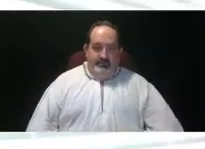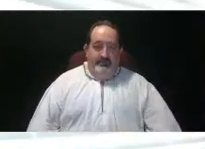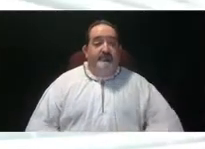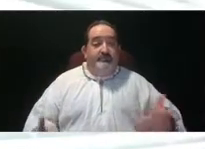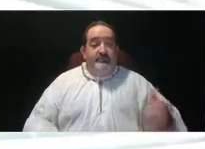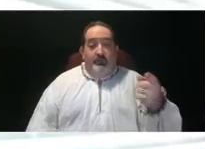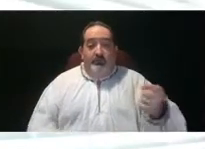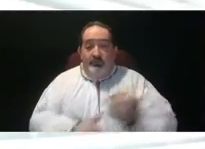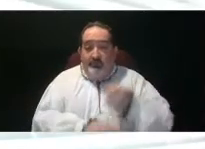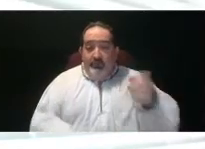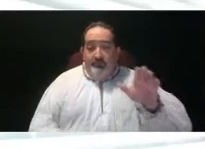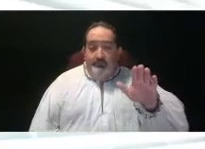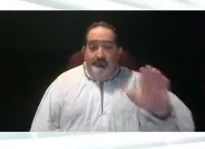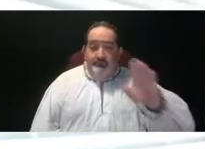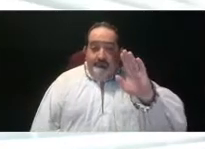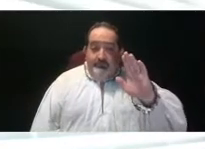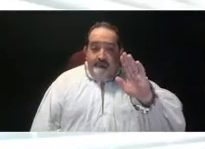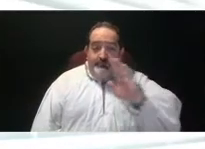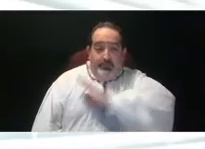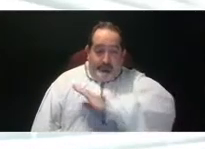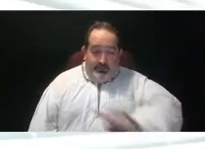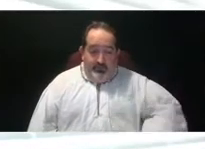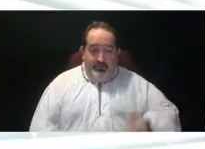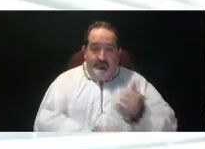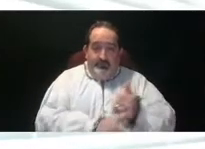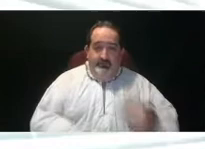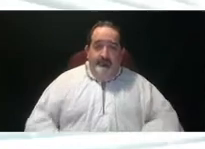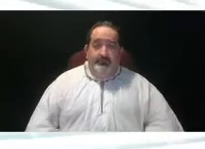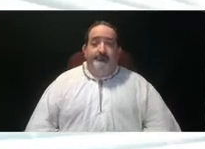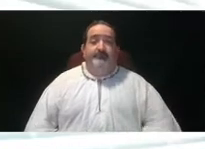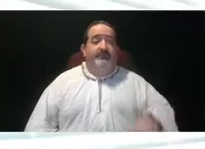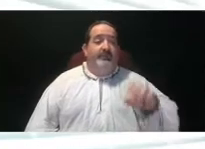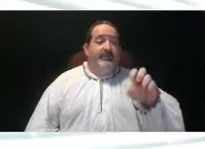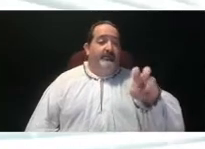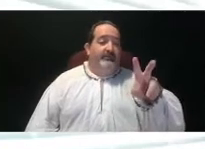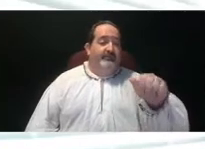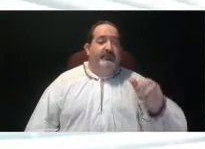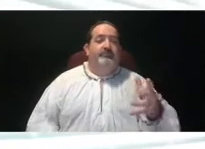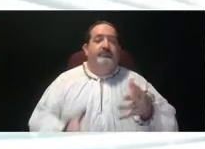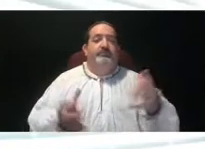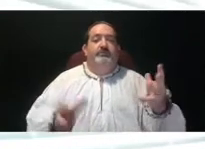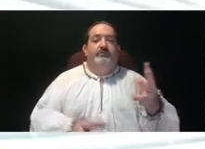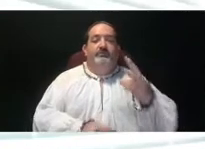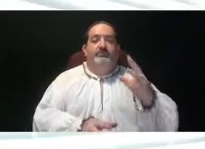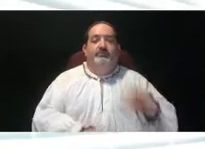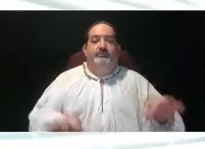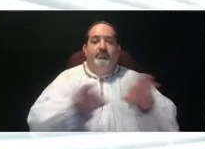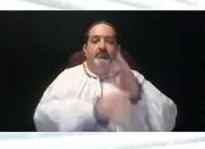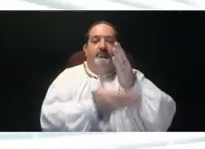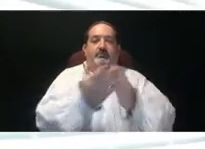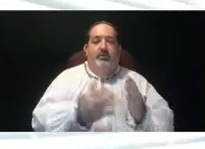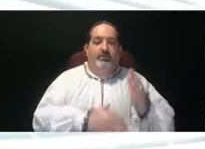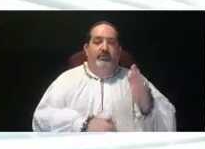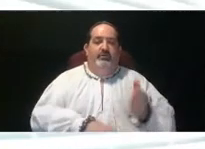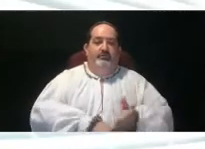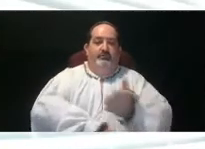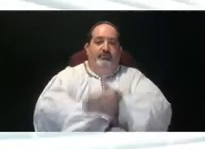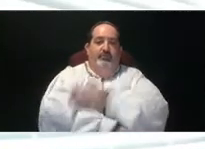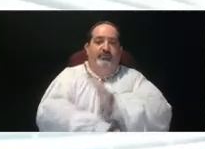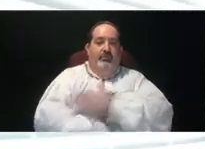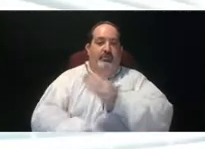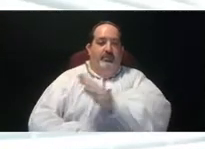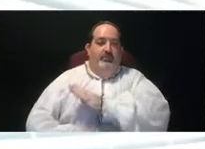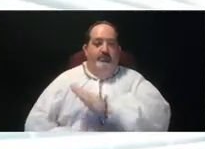So from His Excellency, for Eva, she has been such a key part of building our barony up on a